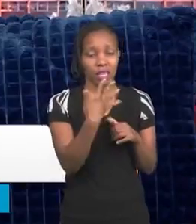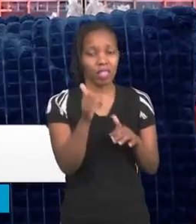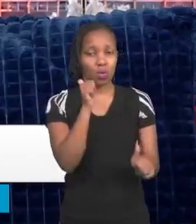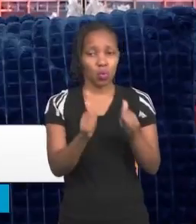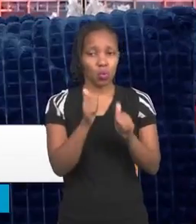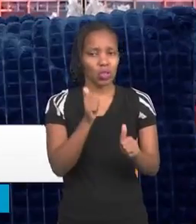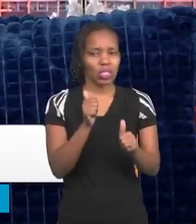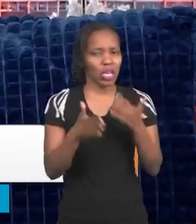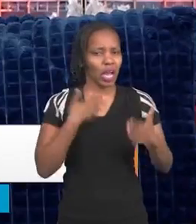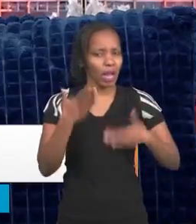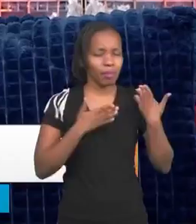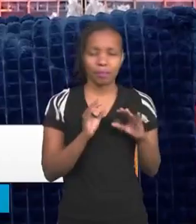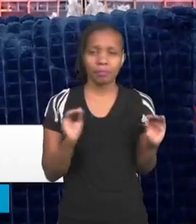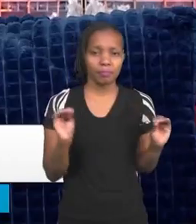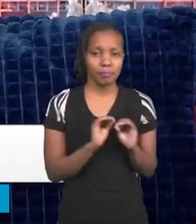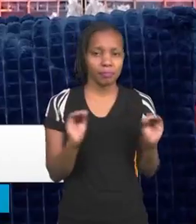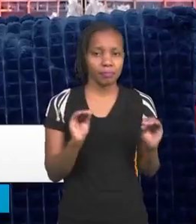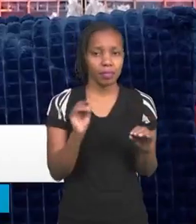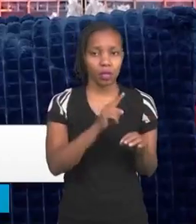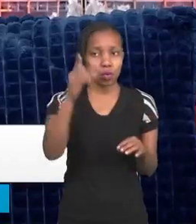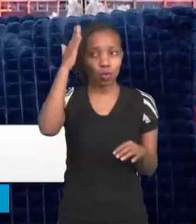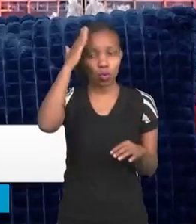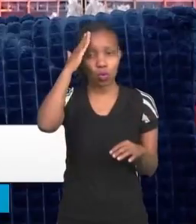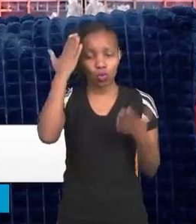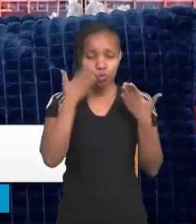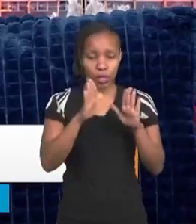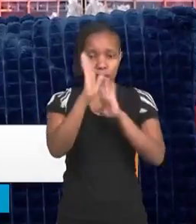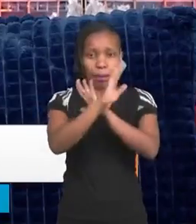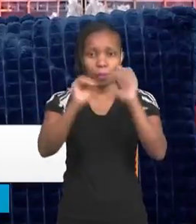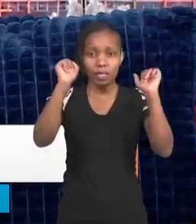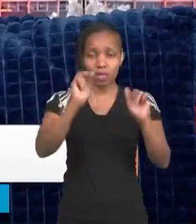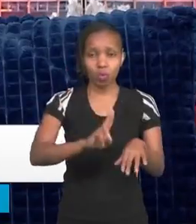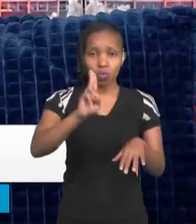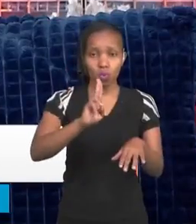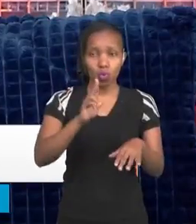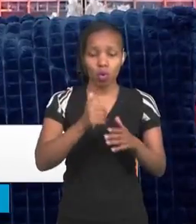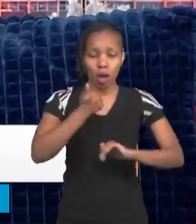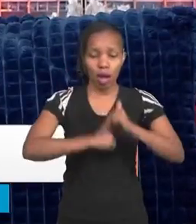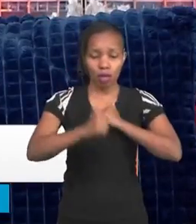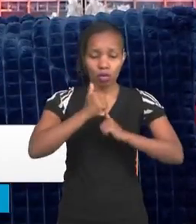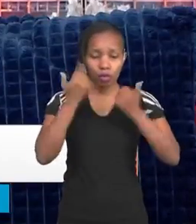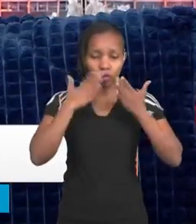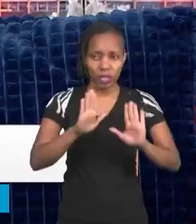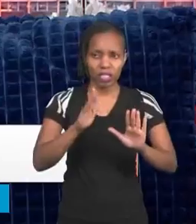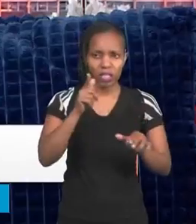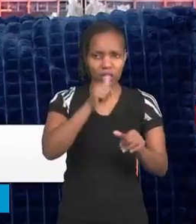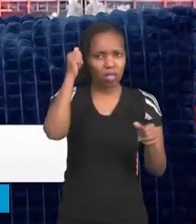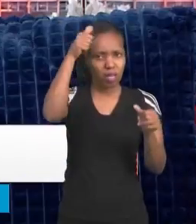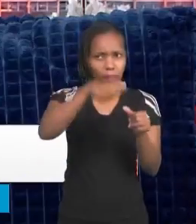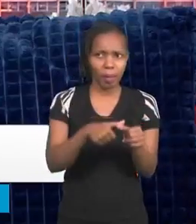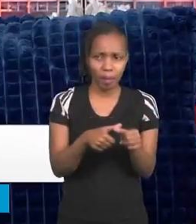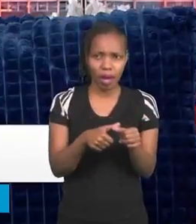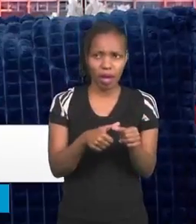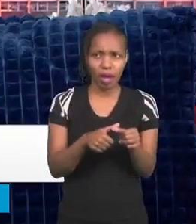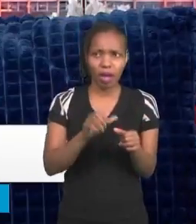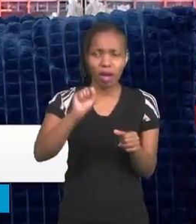we are pleased. But I'm sure that you have noted that even our president has taken some action. You remember like one of the ships